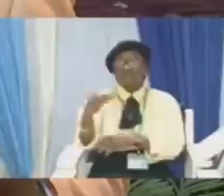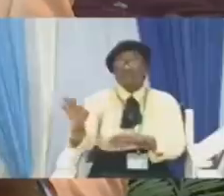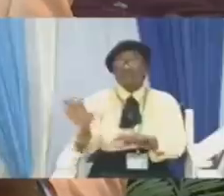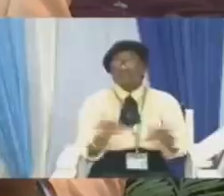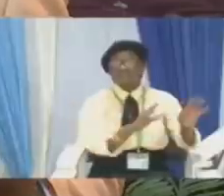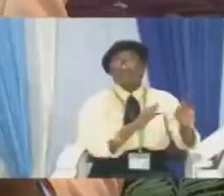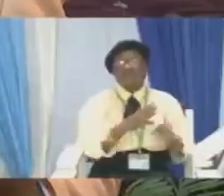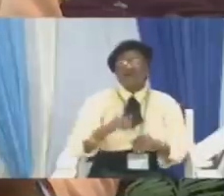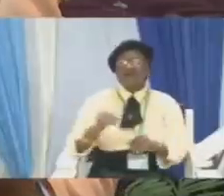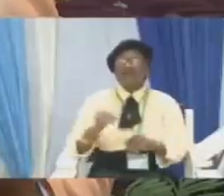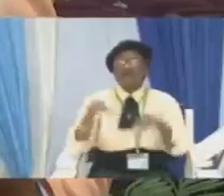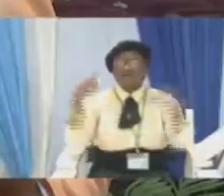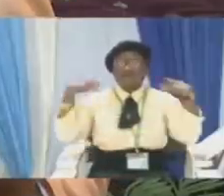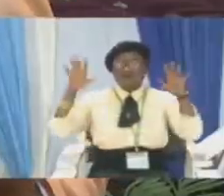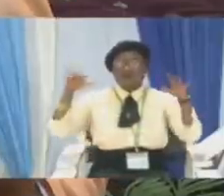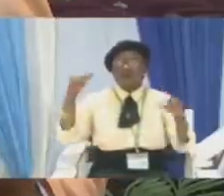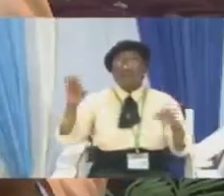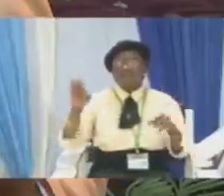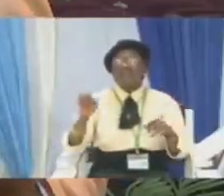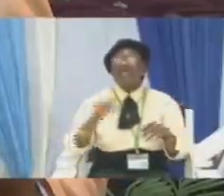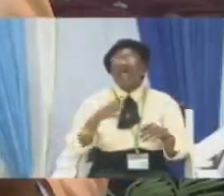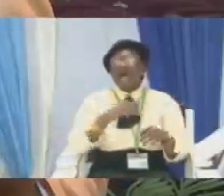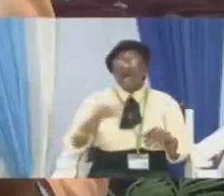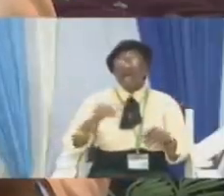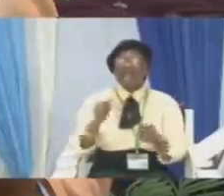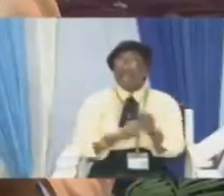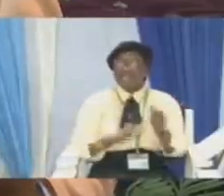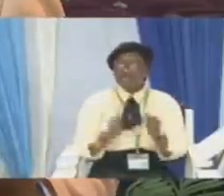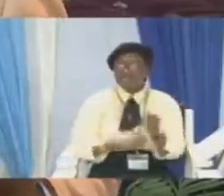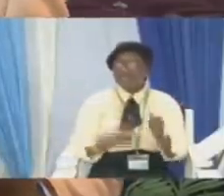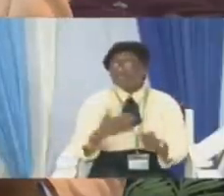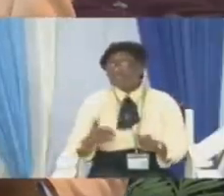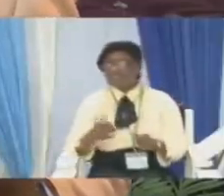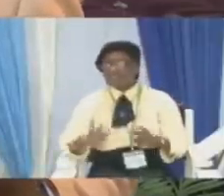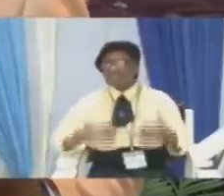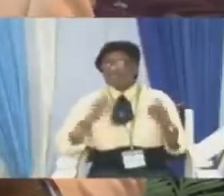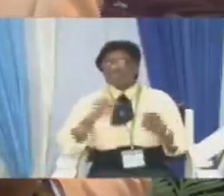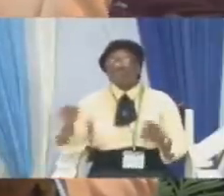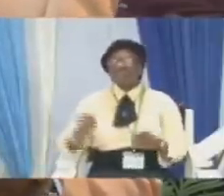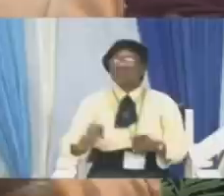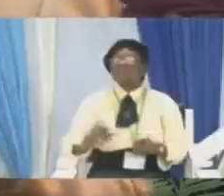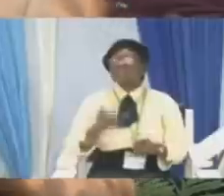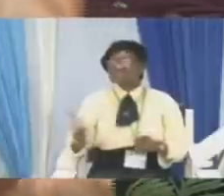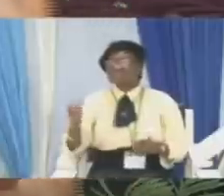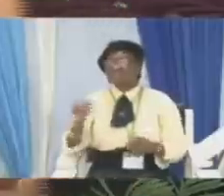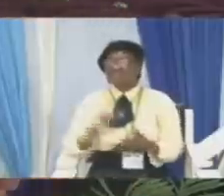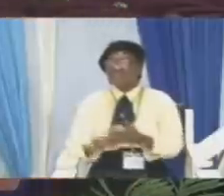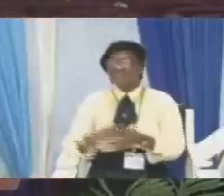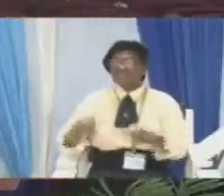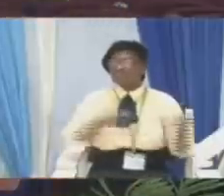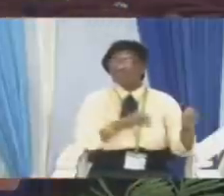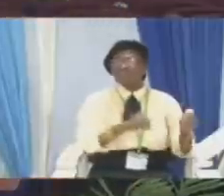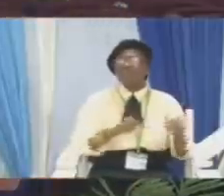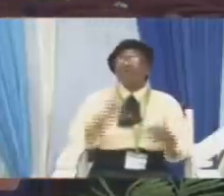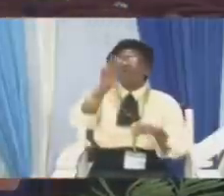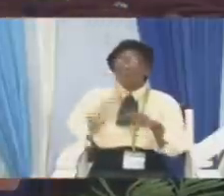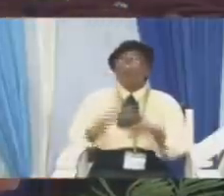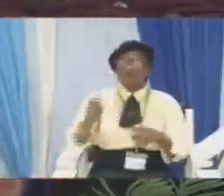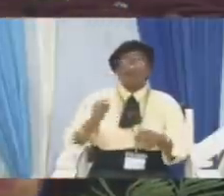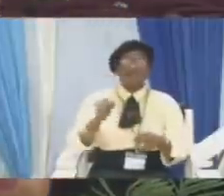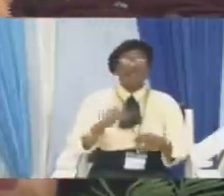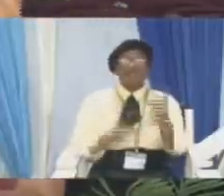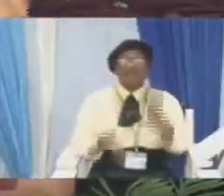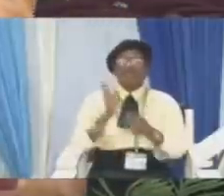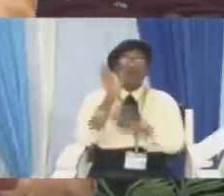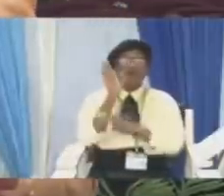and over the fowl of the air and over every living thing that moveth upon the earth. May the Lord bless the hearing